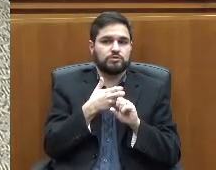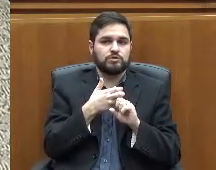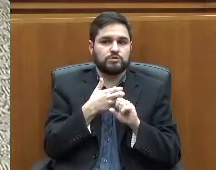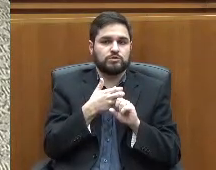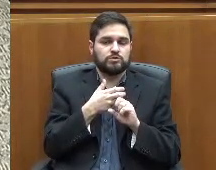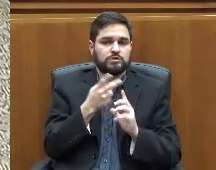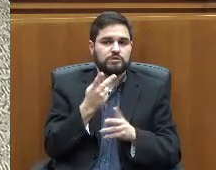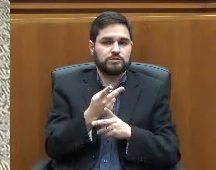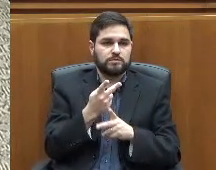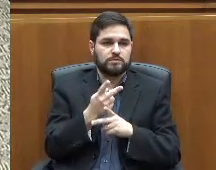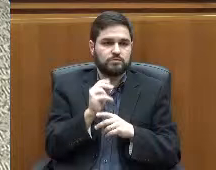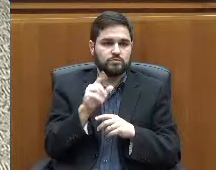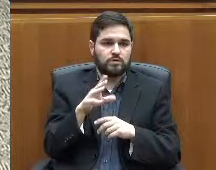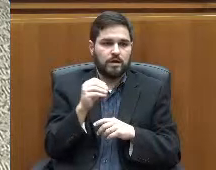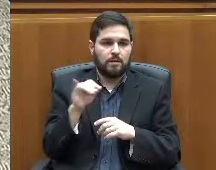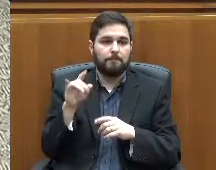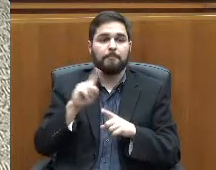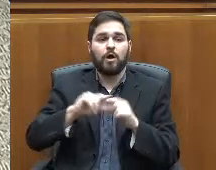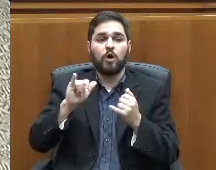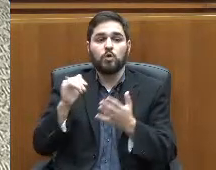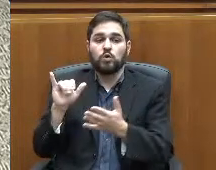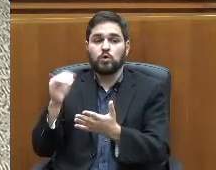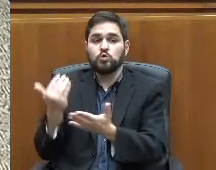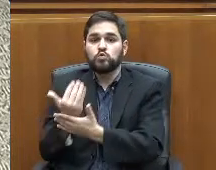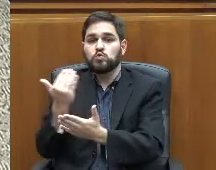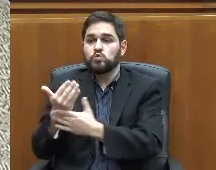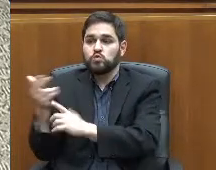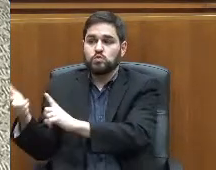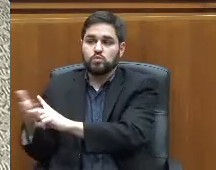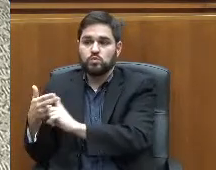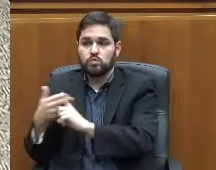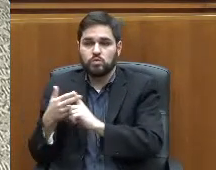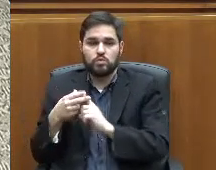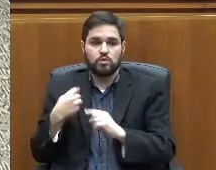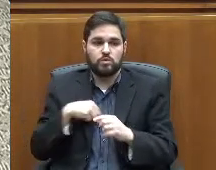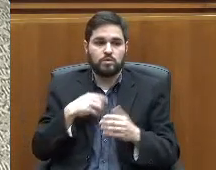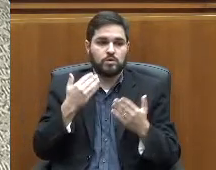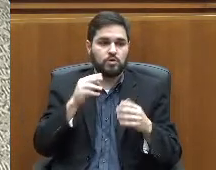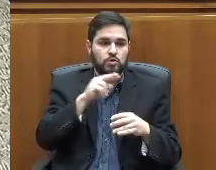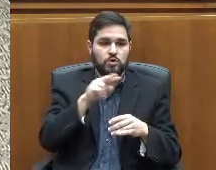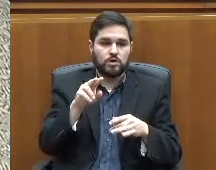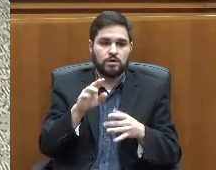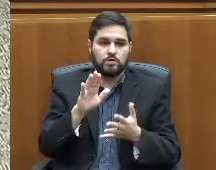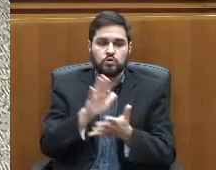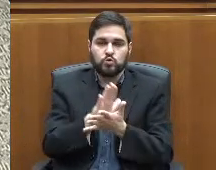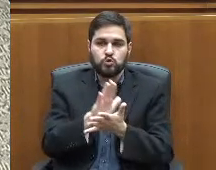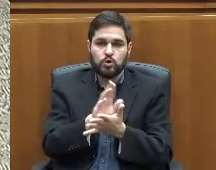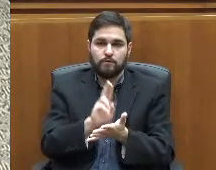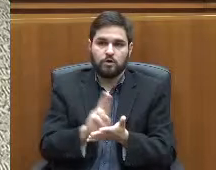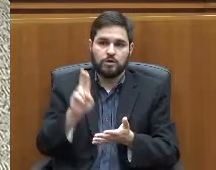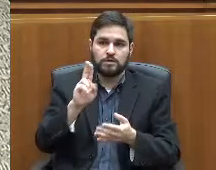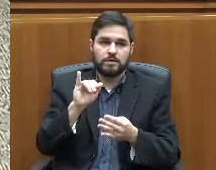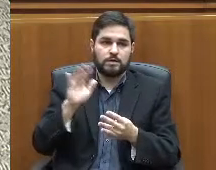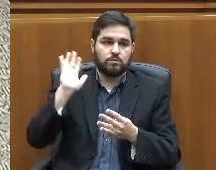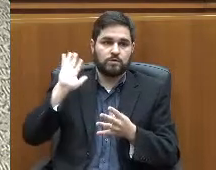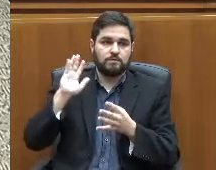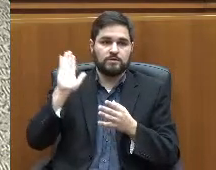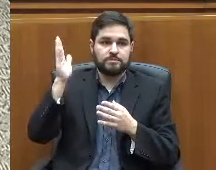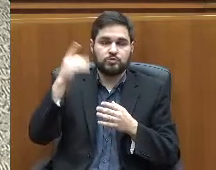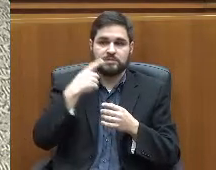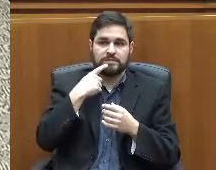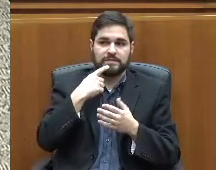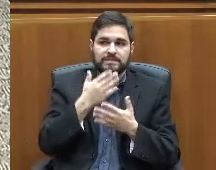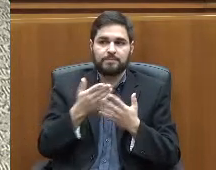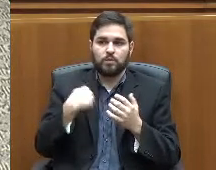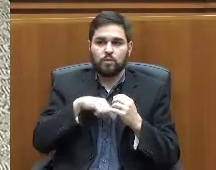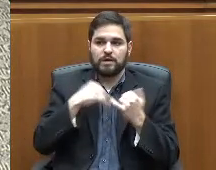tool. It certainly is also a recruitment tool. You know, as we go into universities, as the previous speaker was saying, it's something